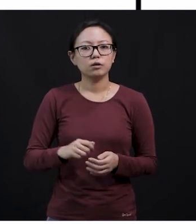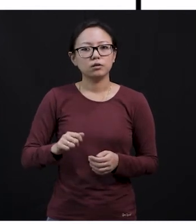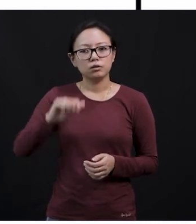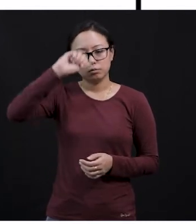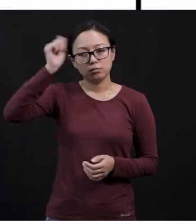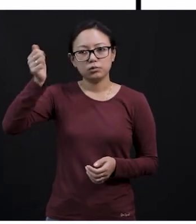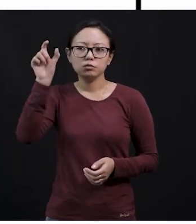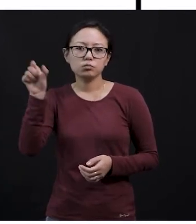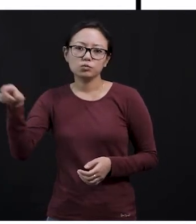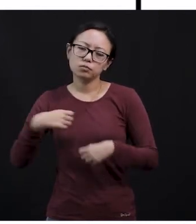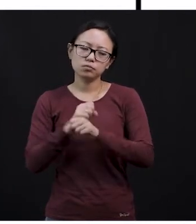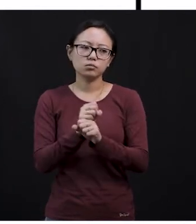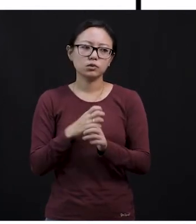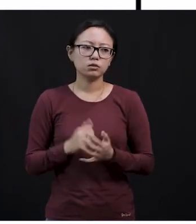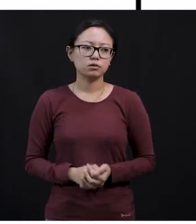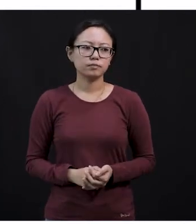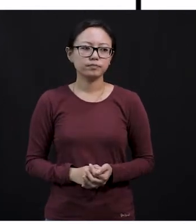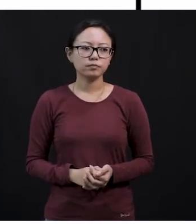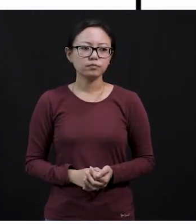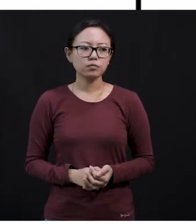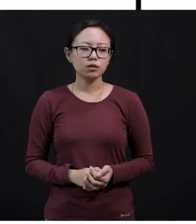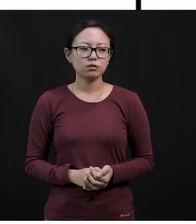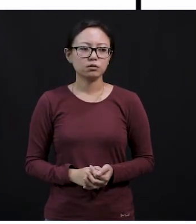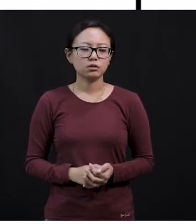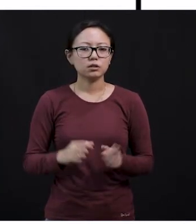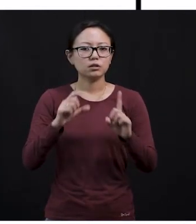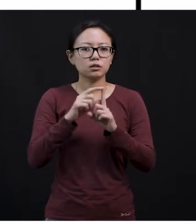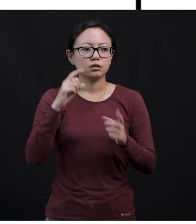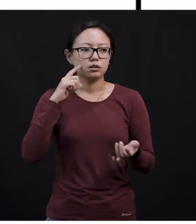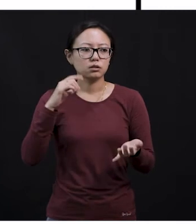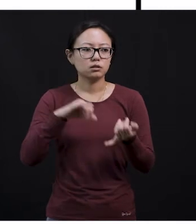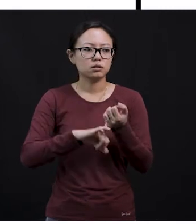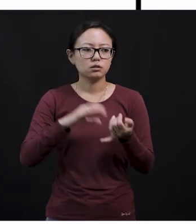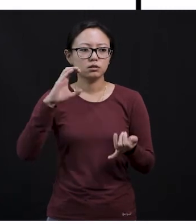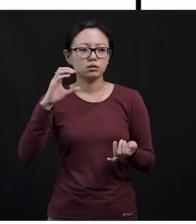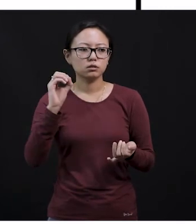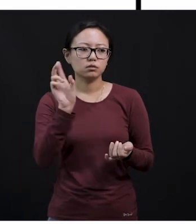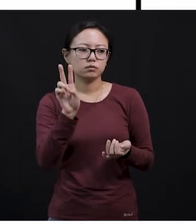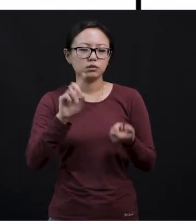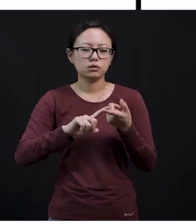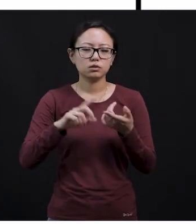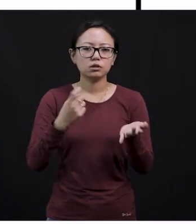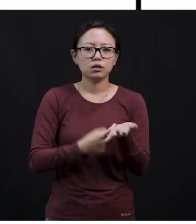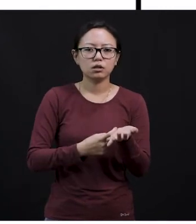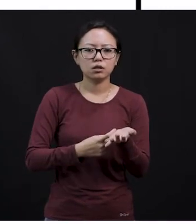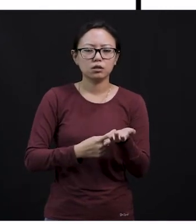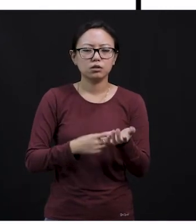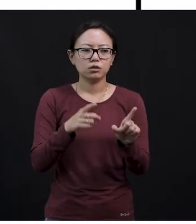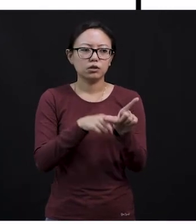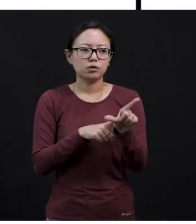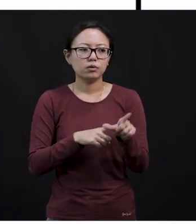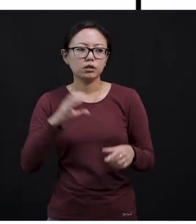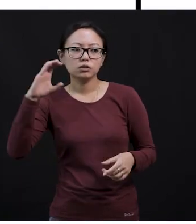The discovery, now remember, sea has to have a crude oil. The discovery of crude oil near its coast in the seabed has